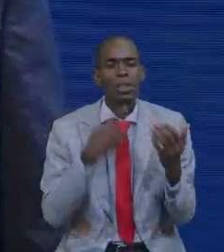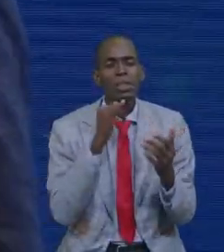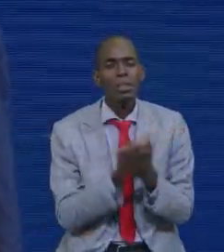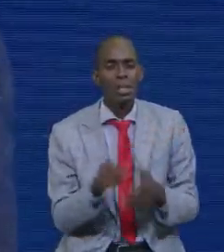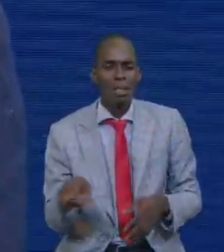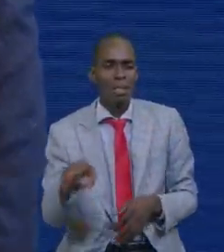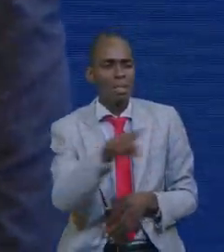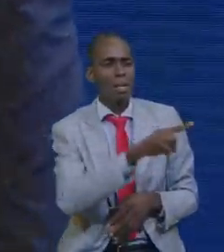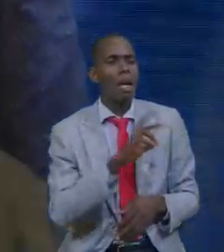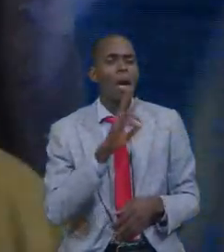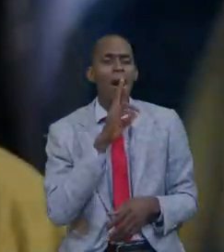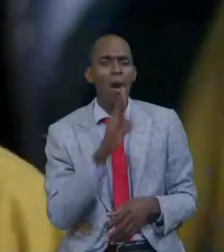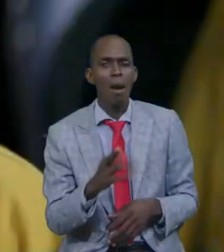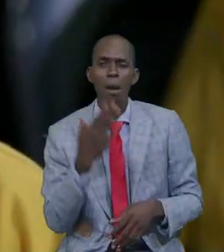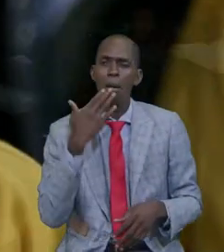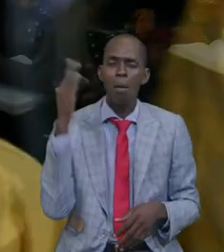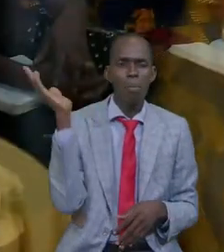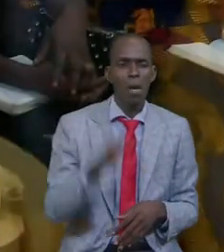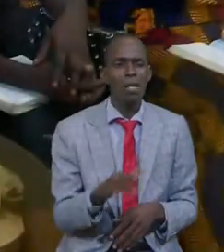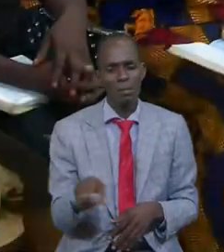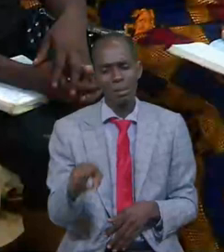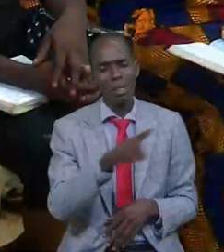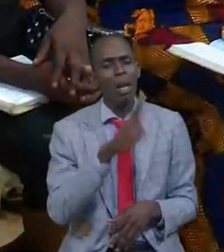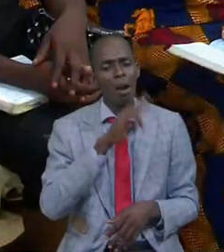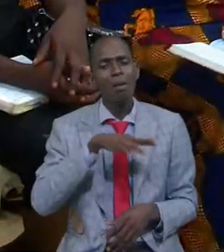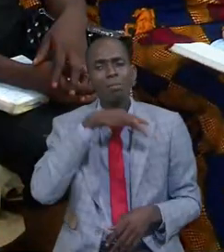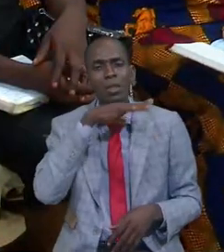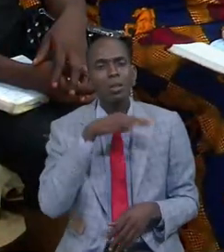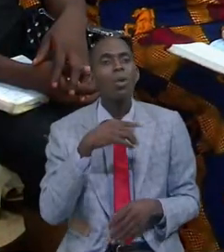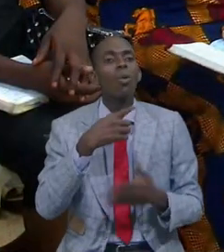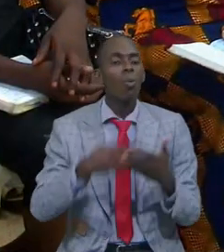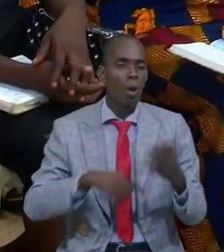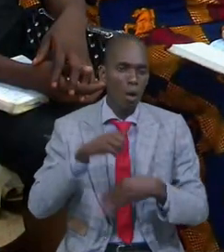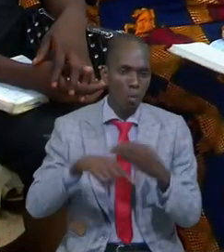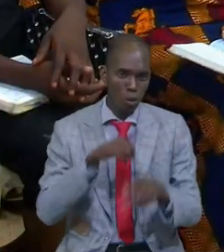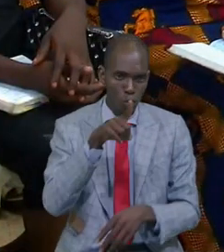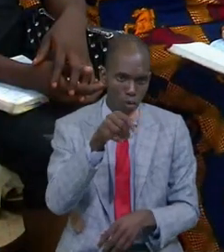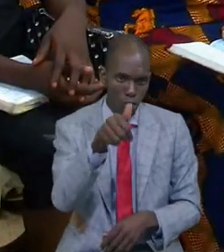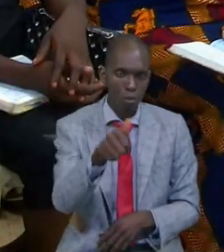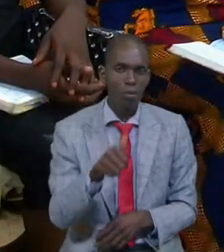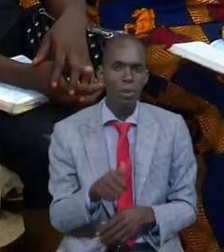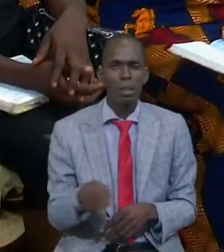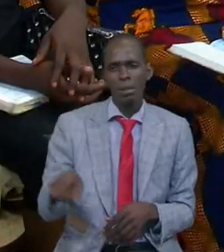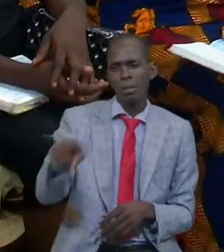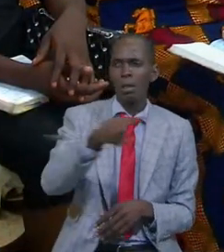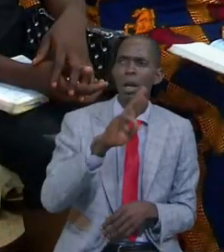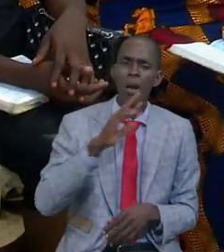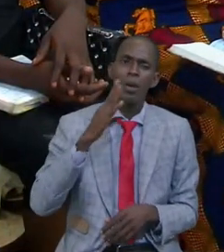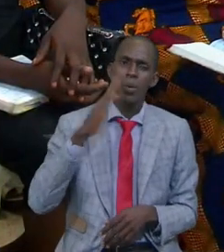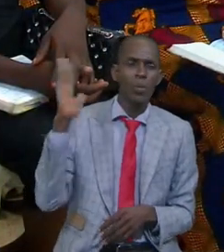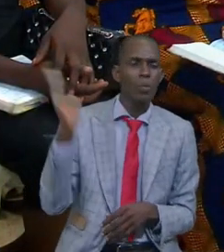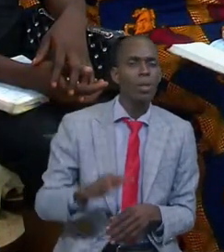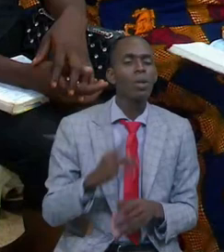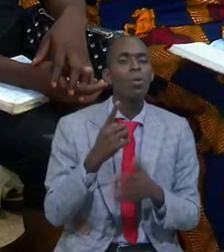you? They are bad. Who are the they? How about you? And they are wicked.